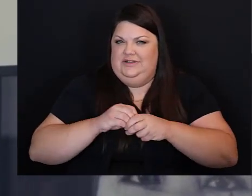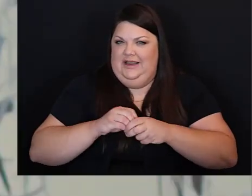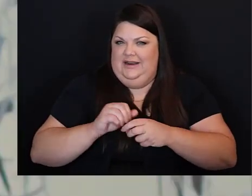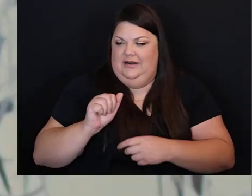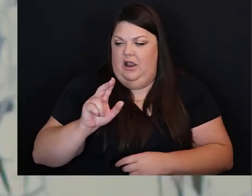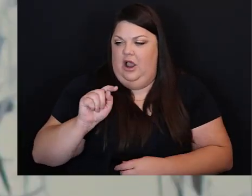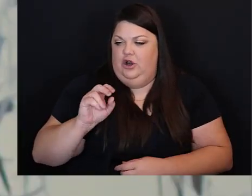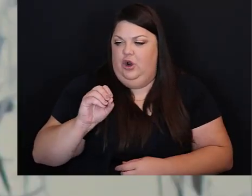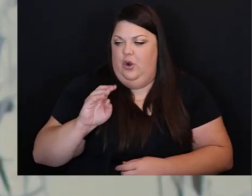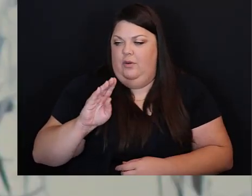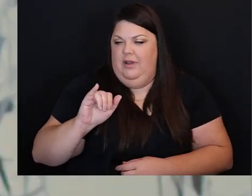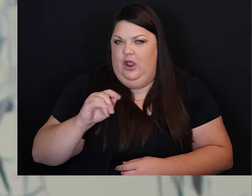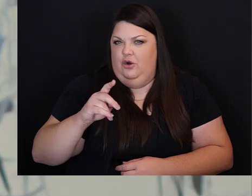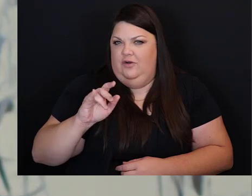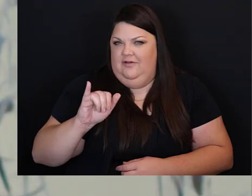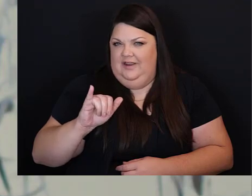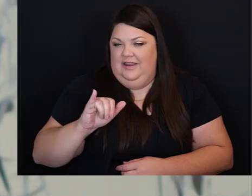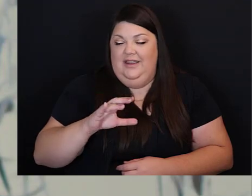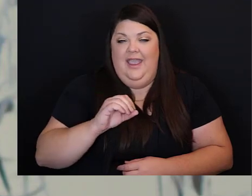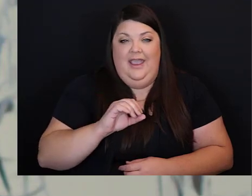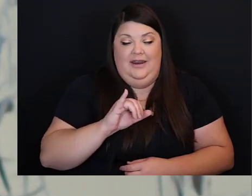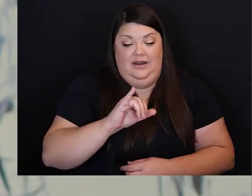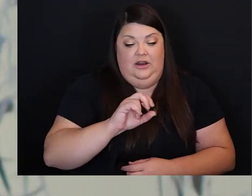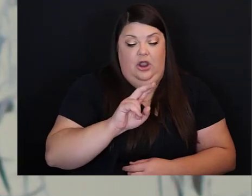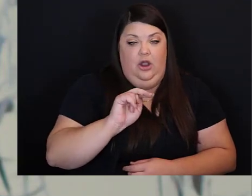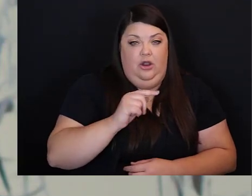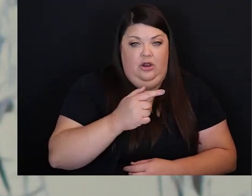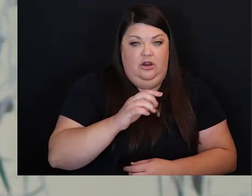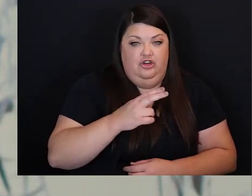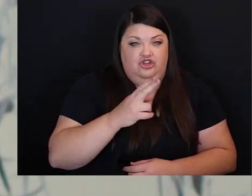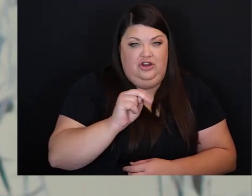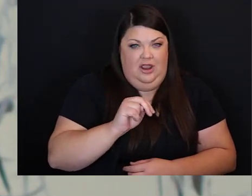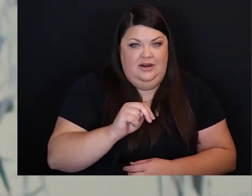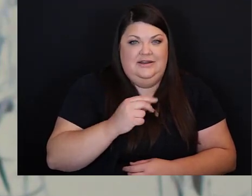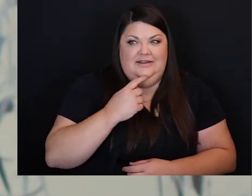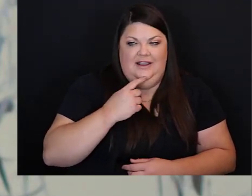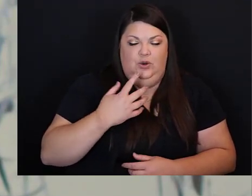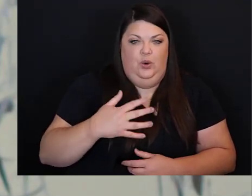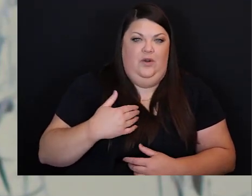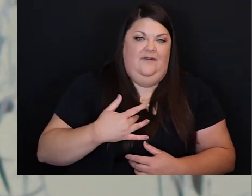it deeply affected Young Chung, and he refers to it